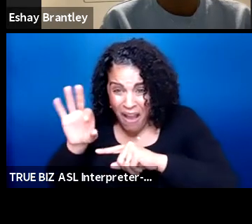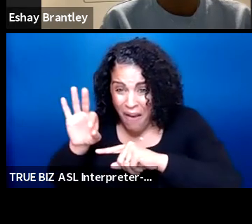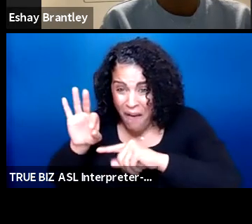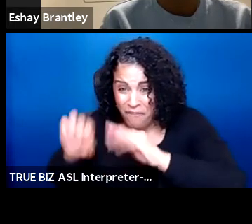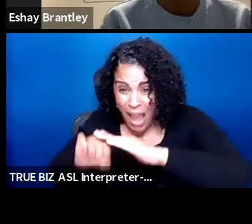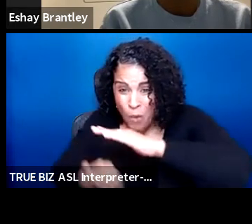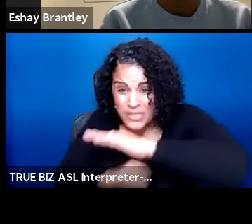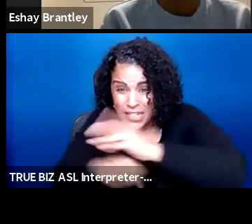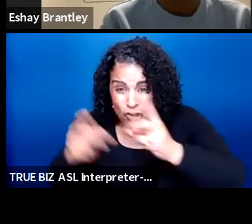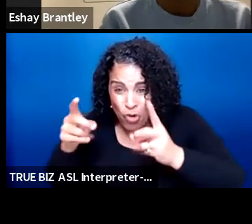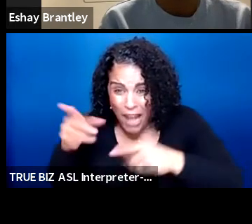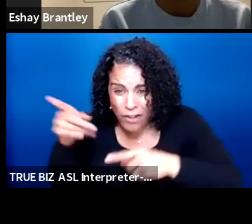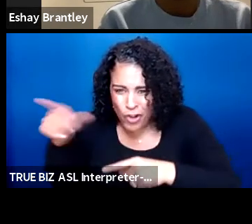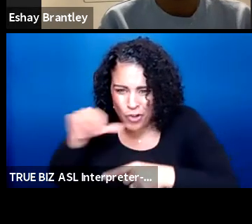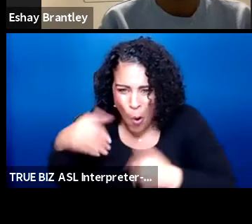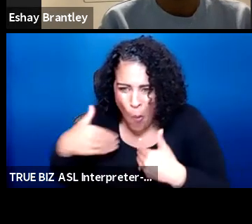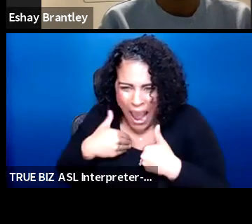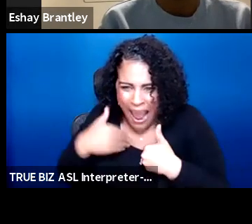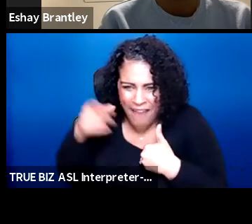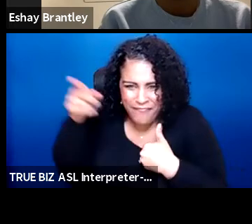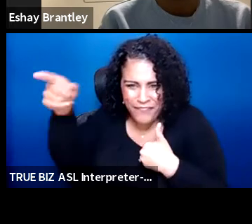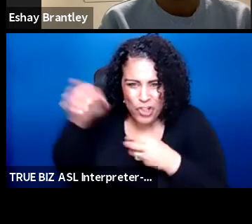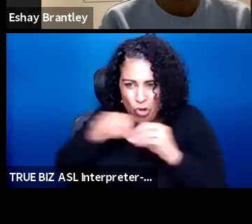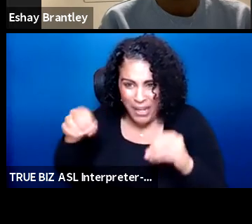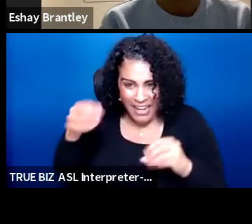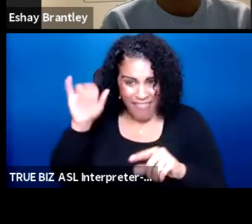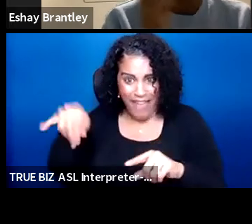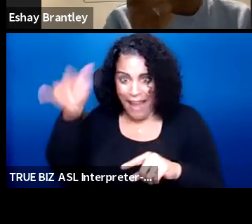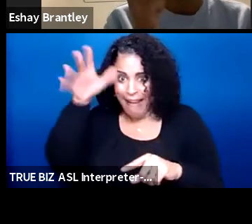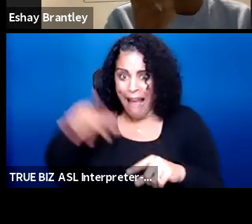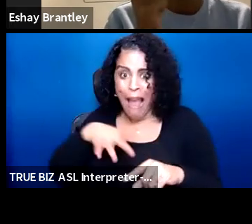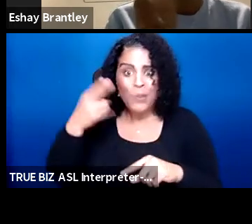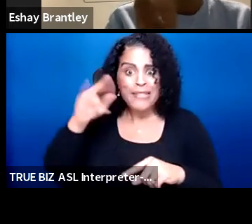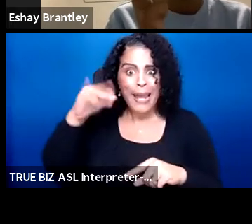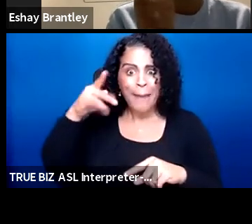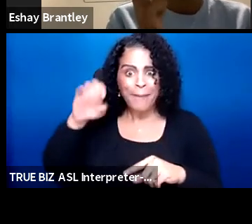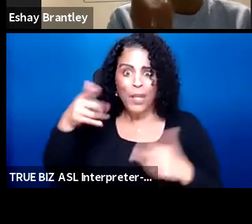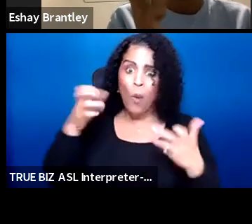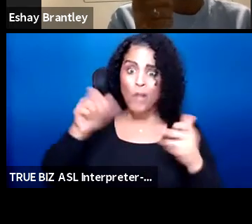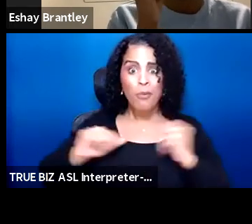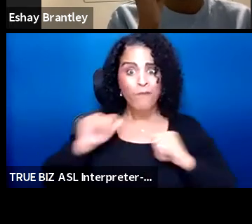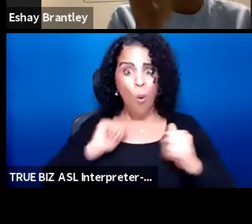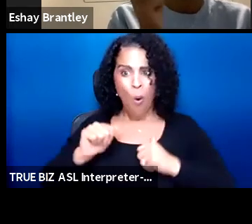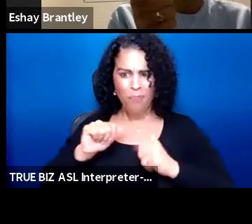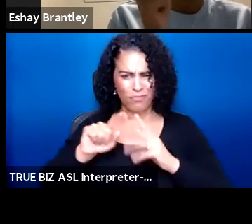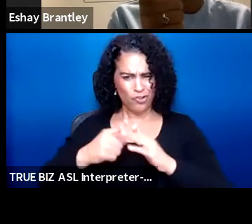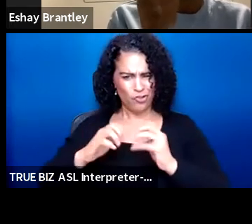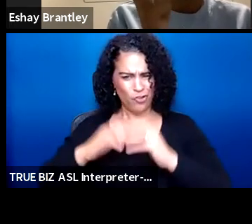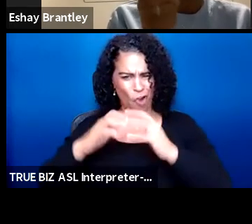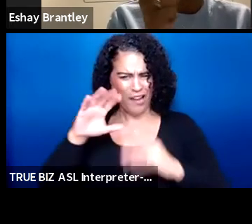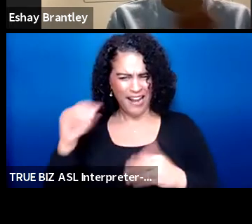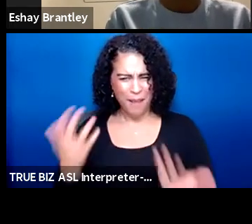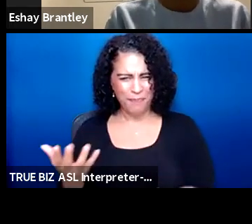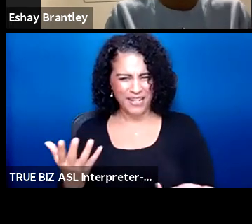Like, homie was just a hippie back in the day that liked to perform and started a company.